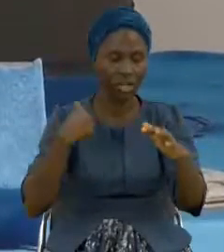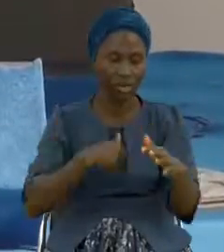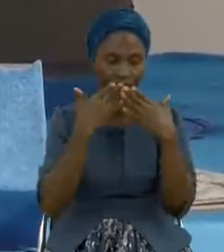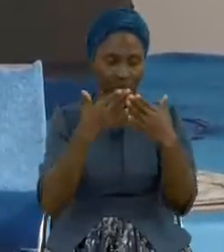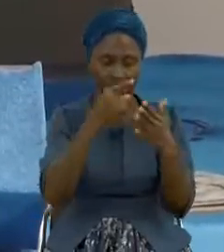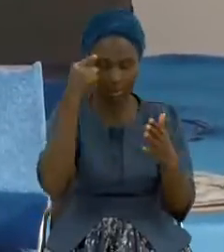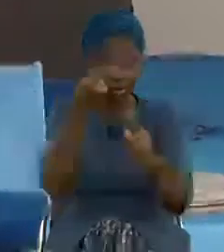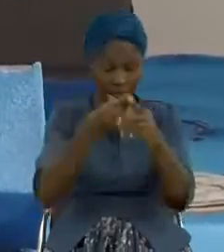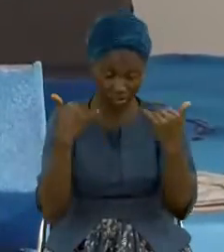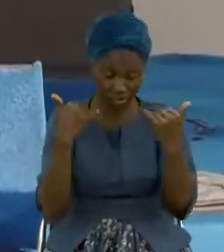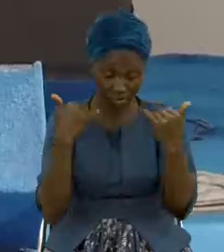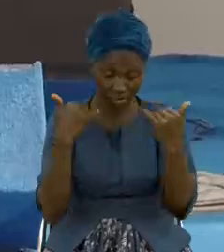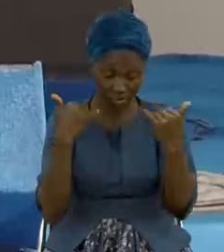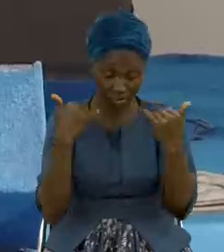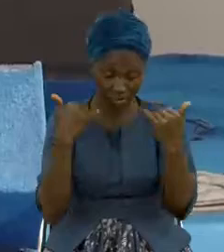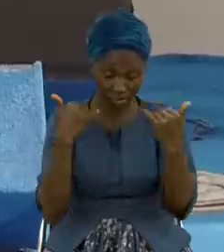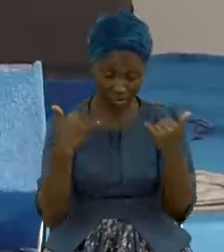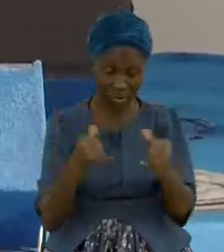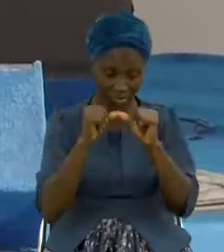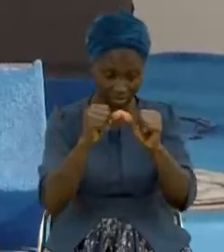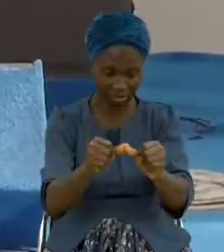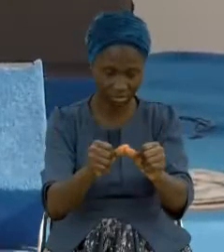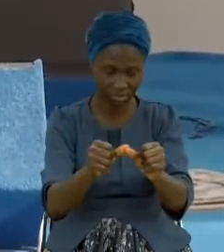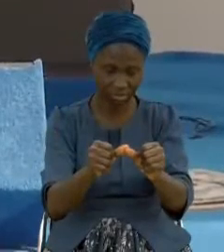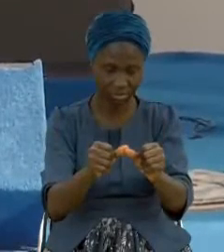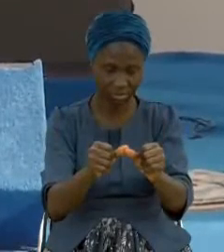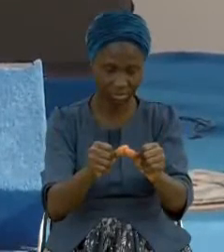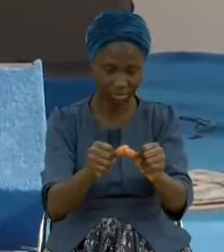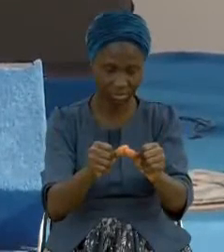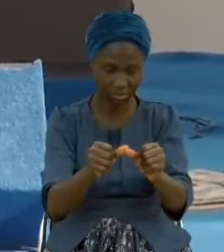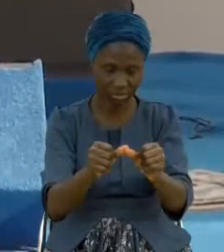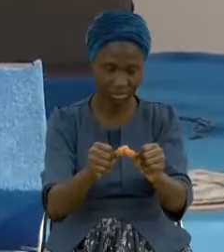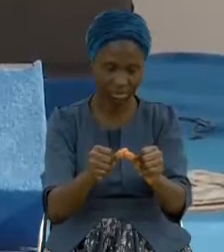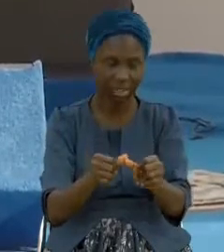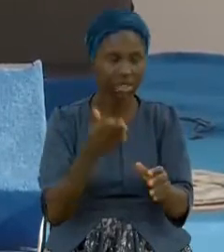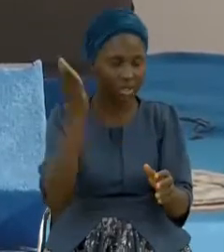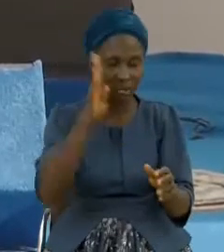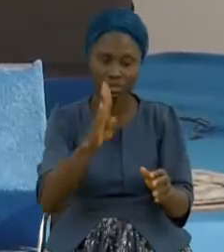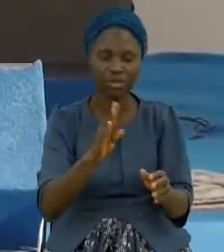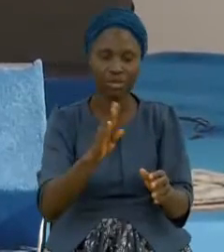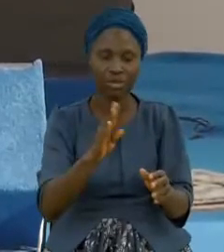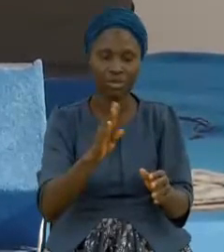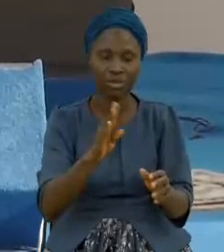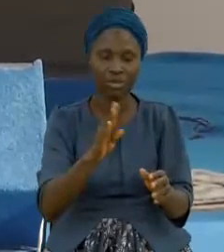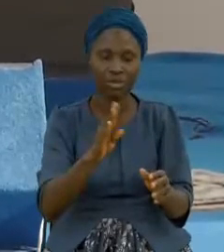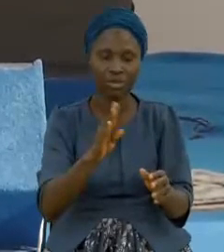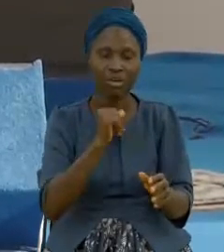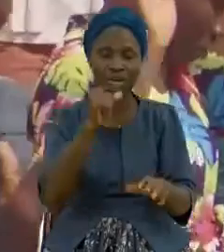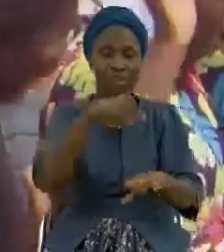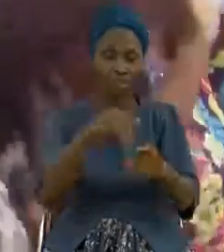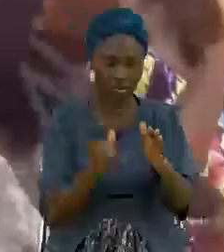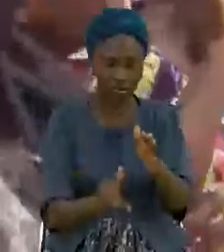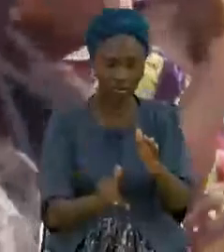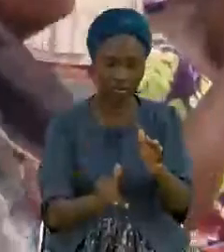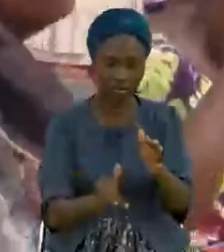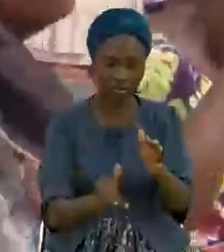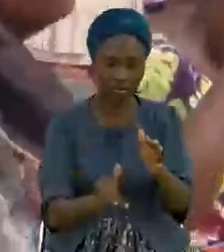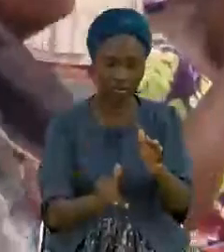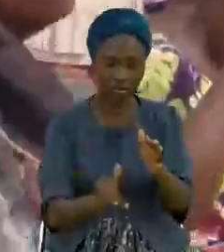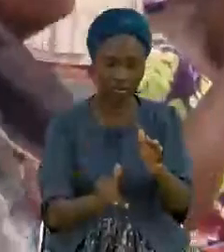be unceasing, unstoppable miracles in every life in Jesus'